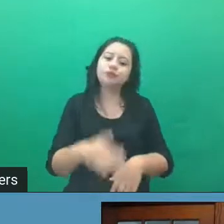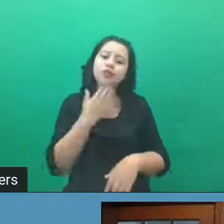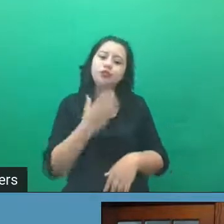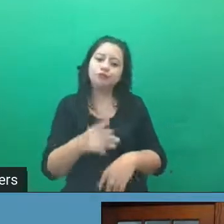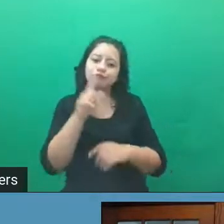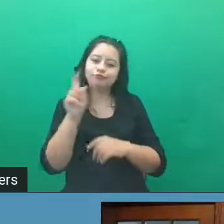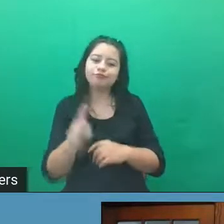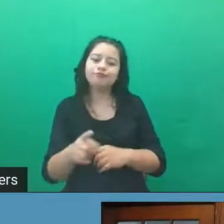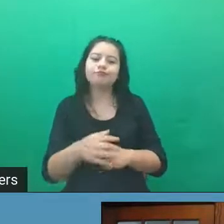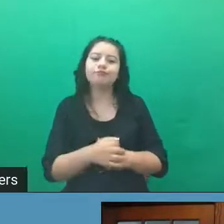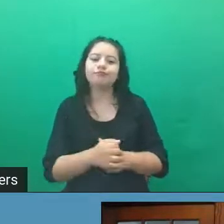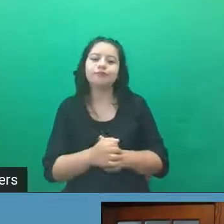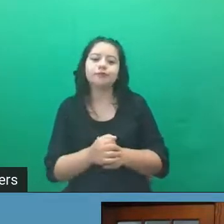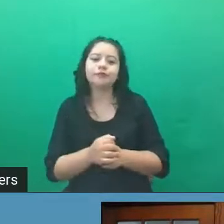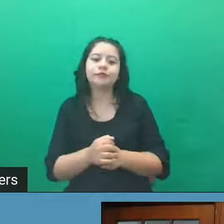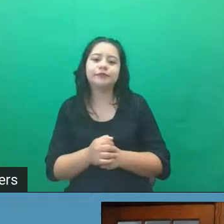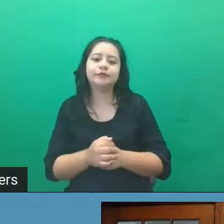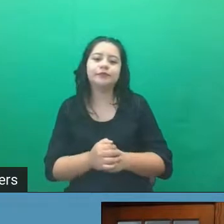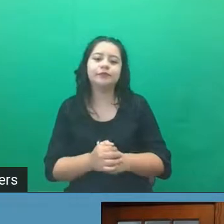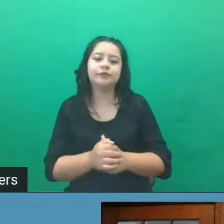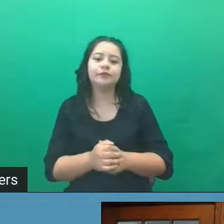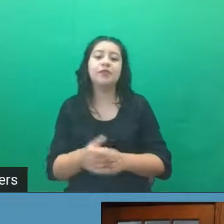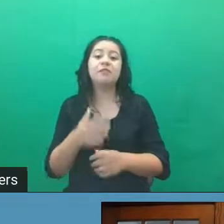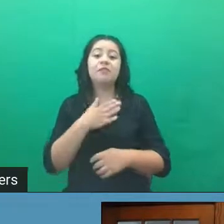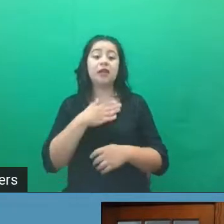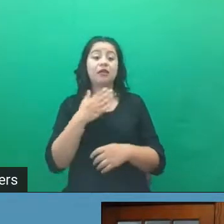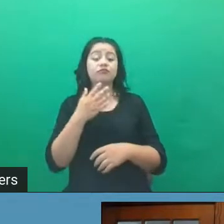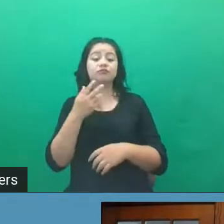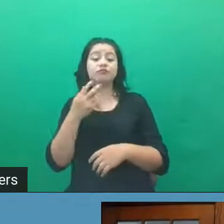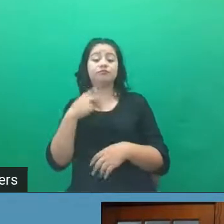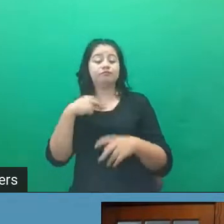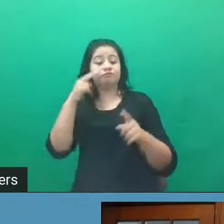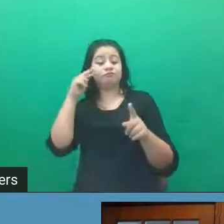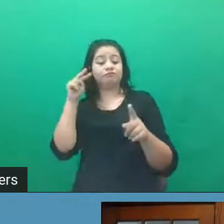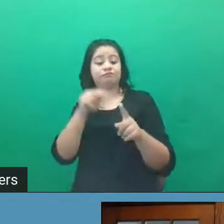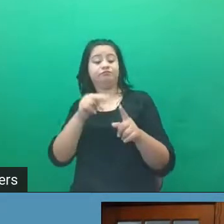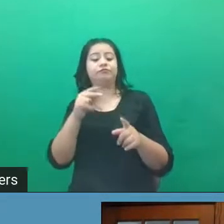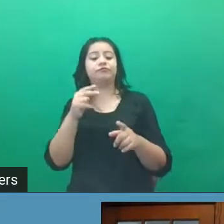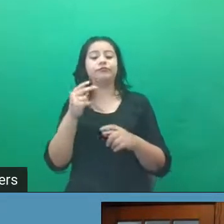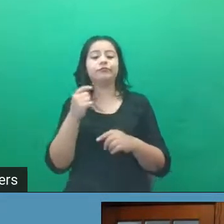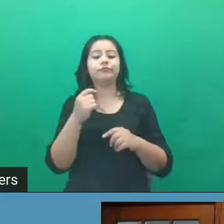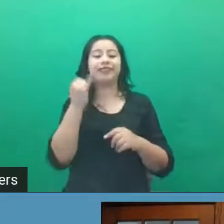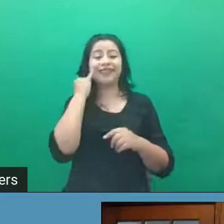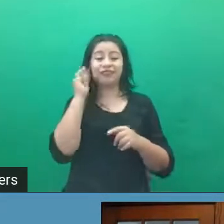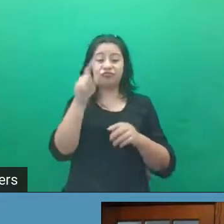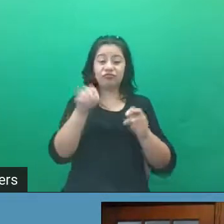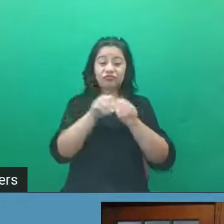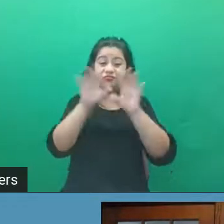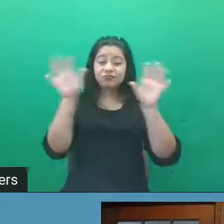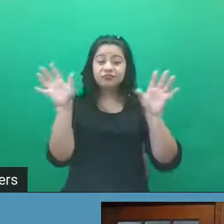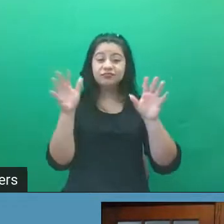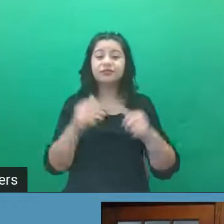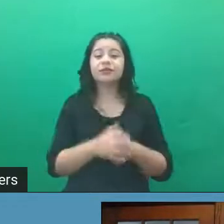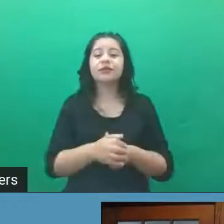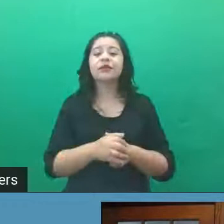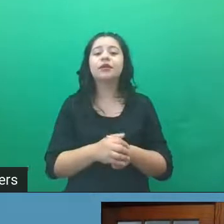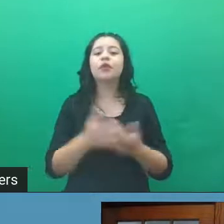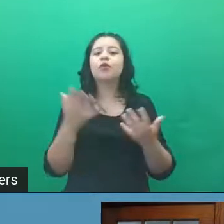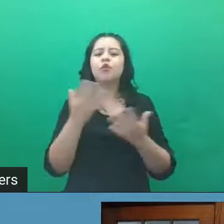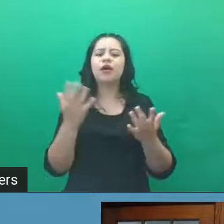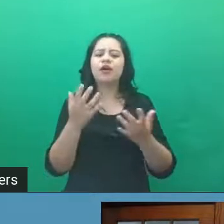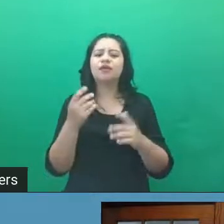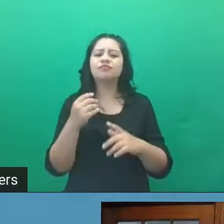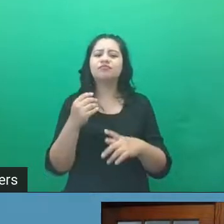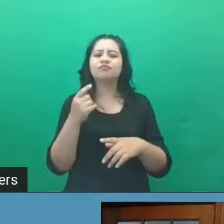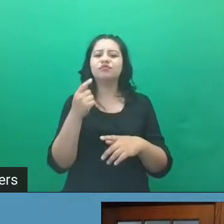good one. And my perspective, as long as you're very clear as to what format you're going